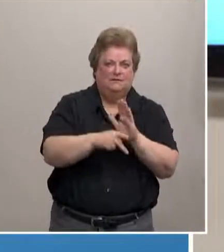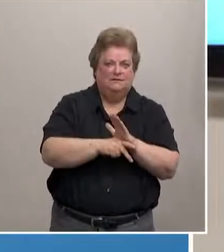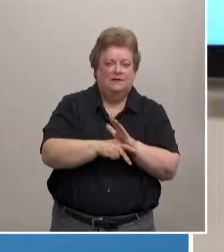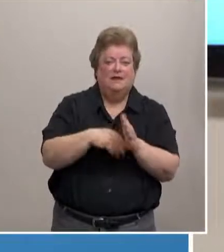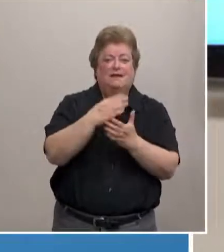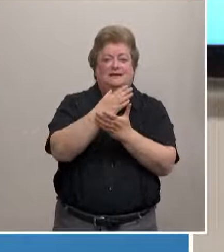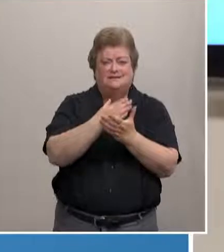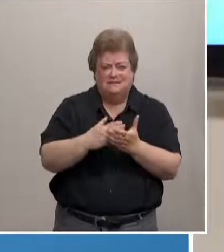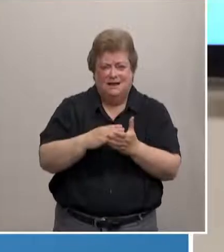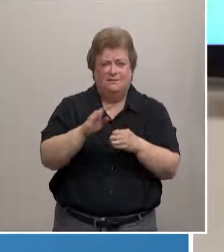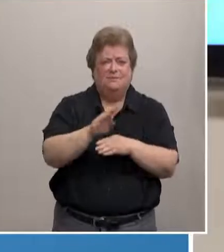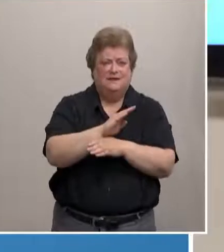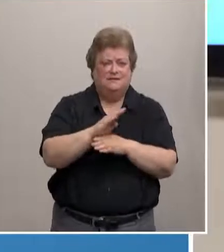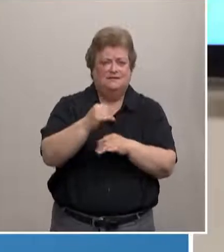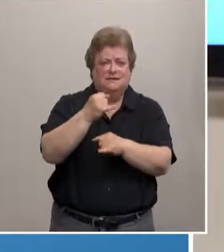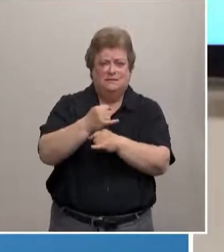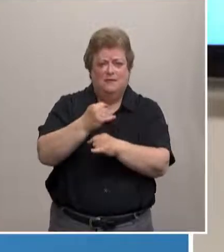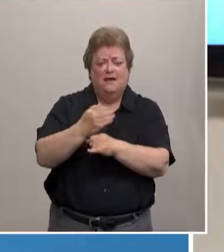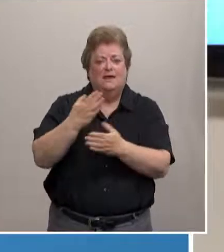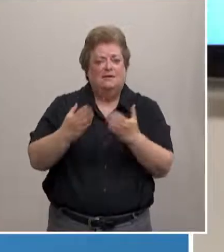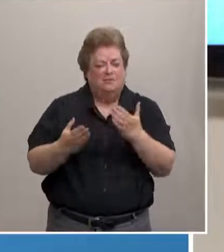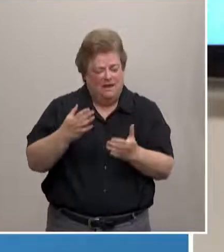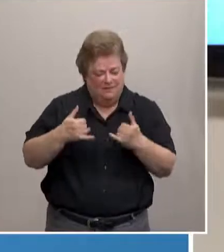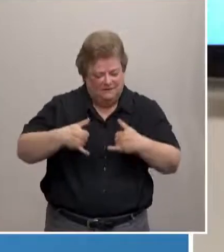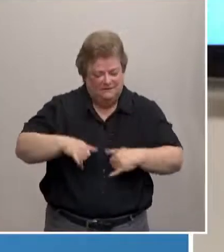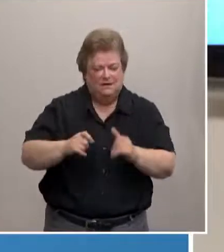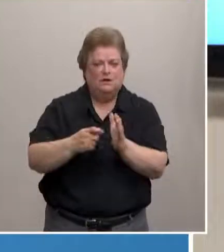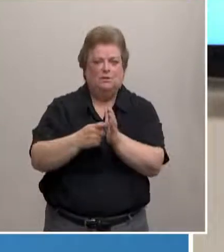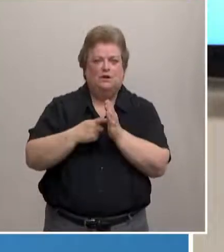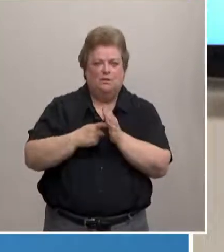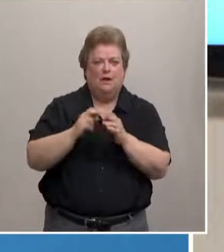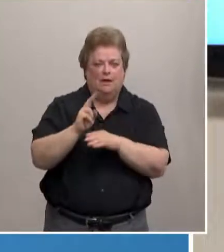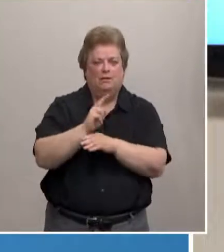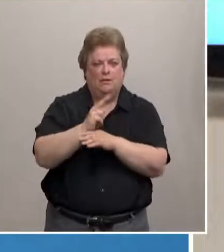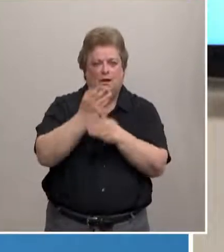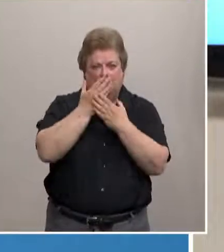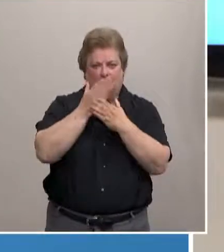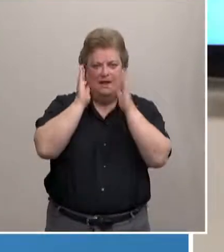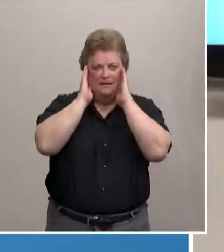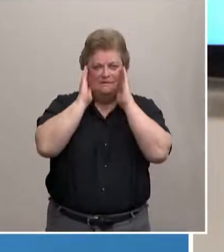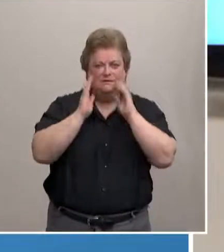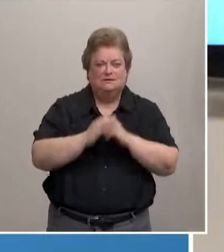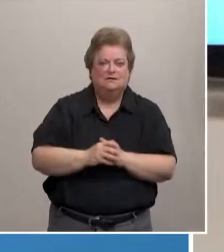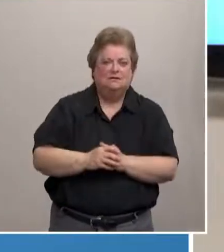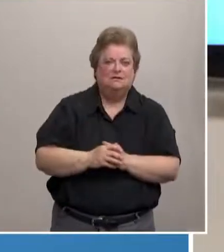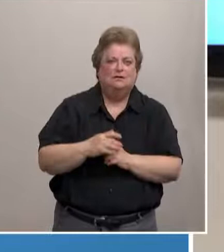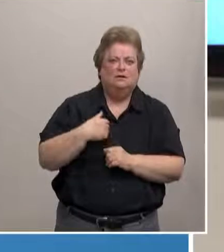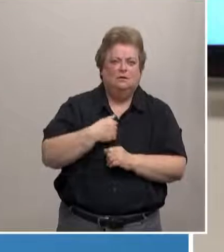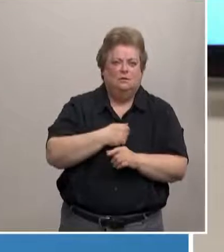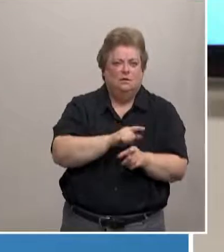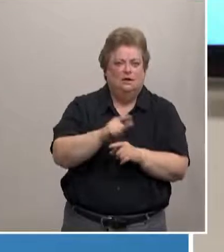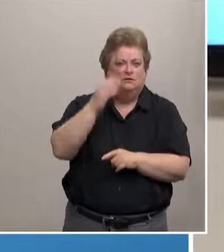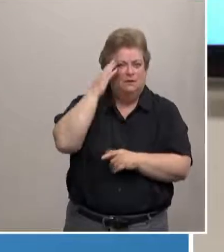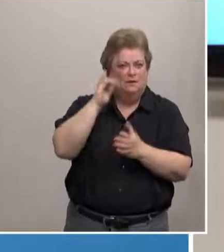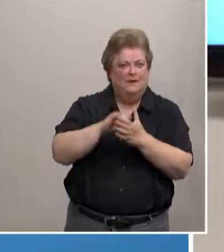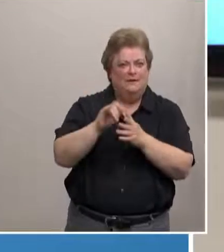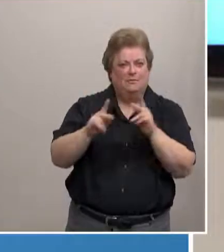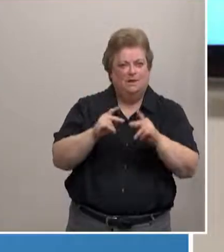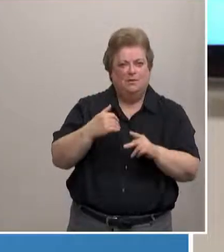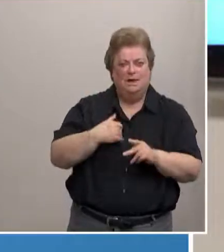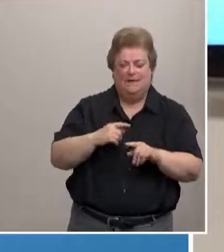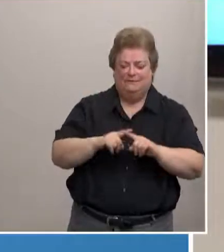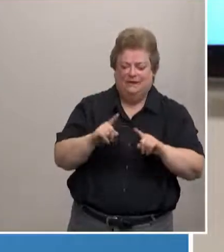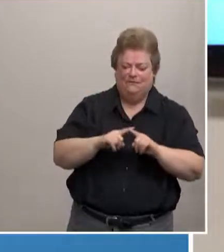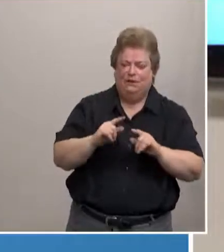Some businesses and institutions may still require masks as well. We also know that people may have different